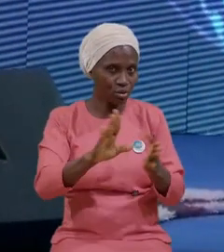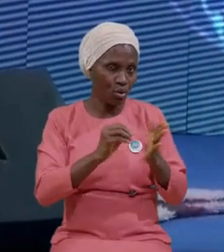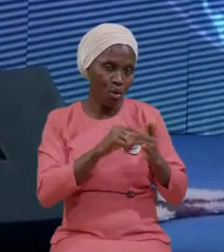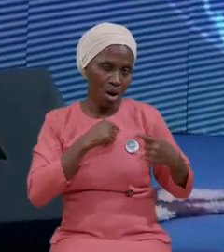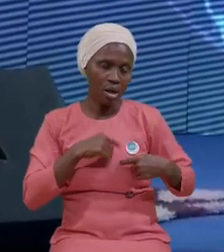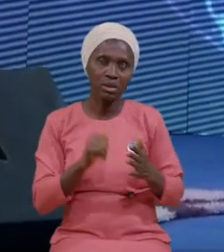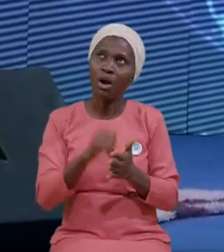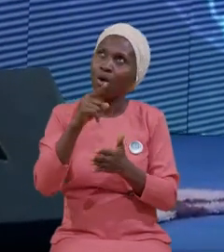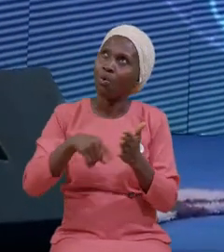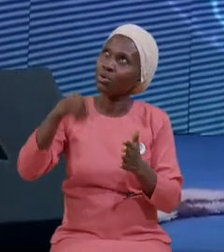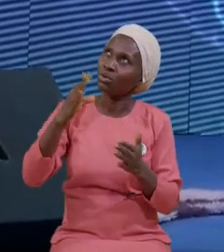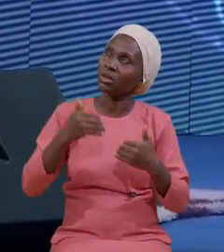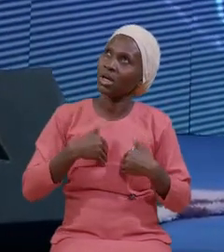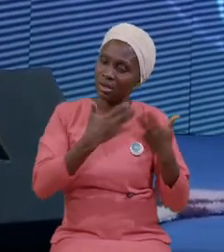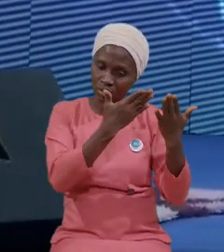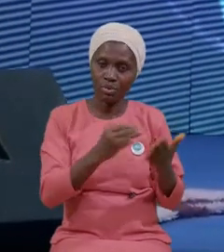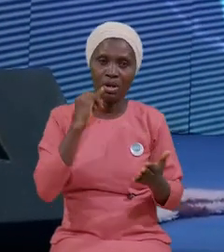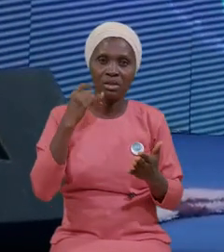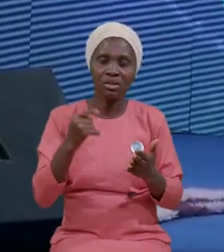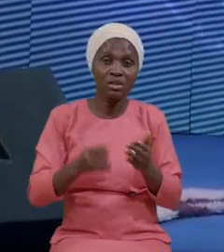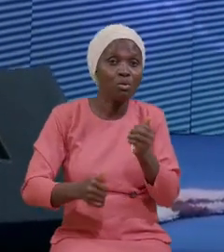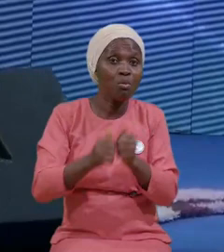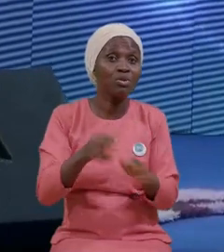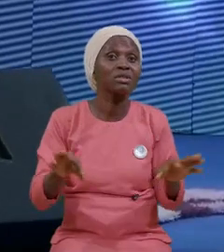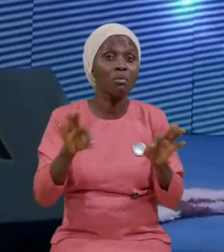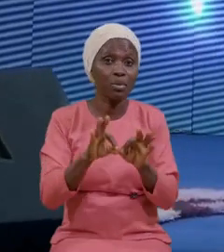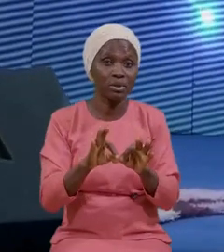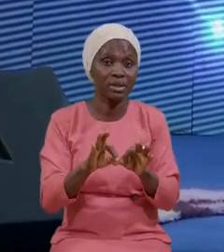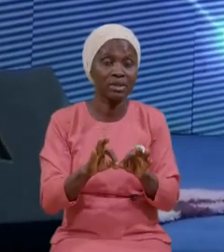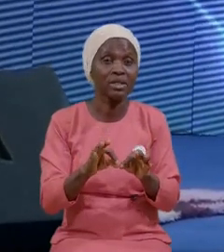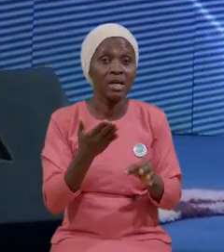most important thing in your life.